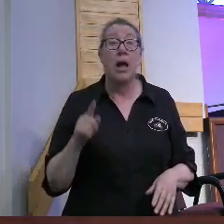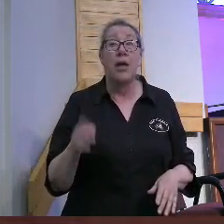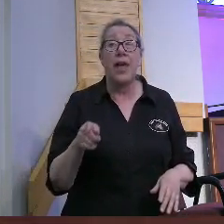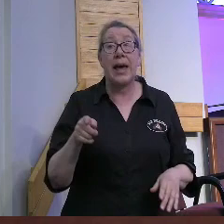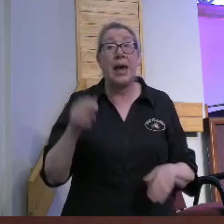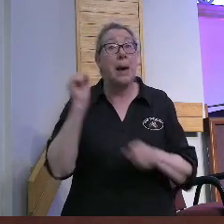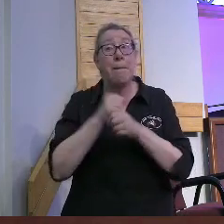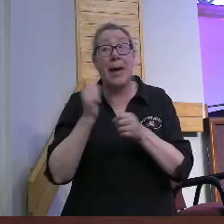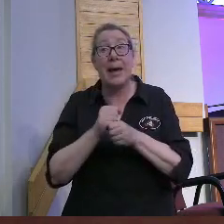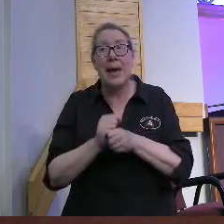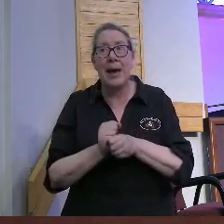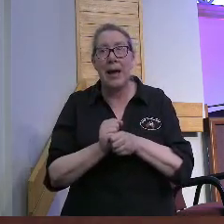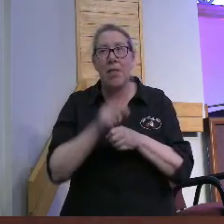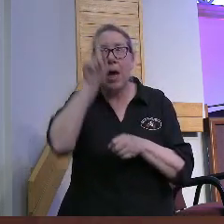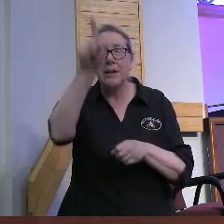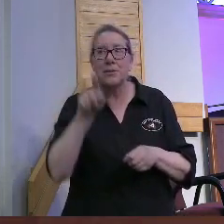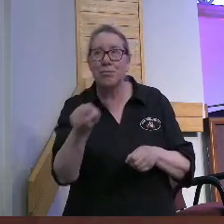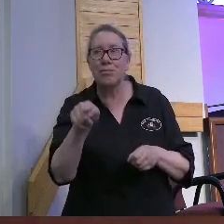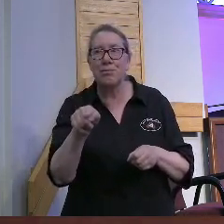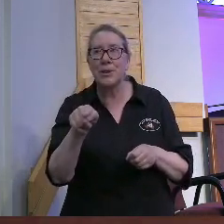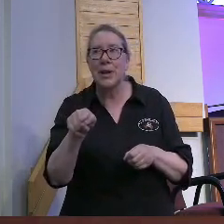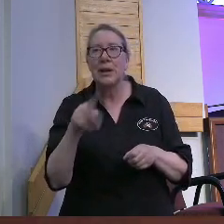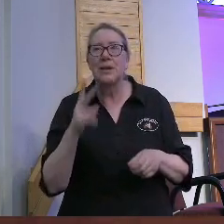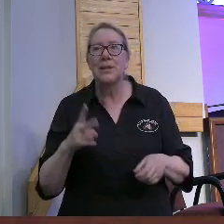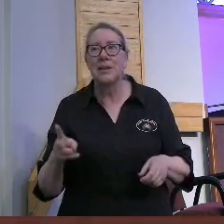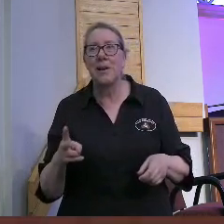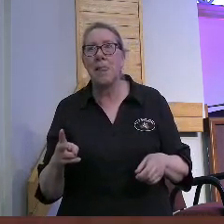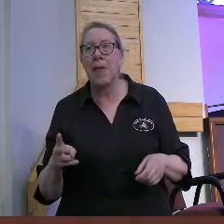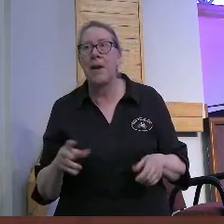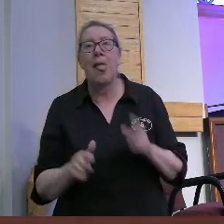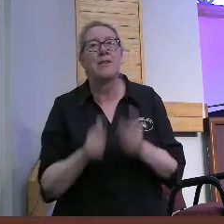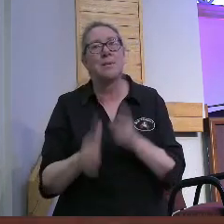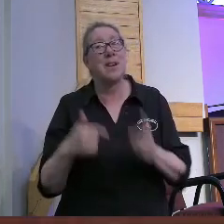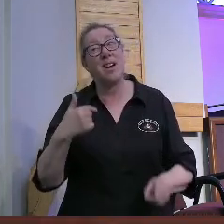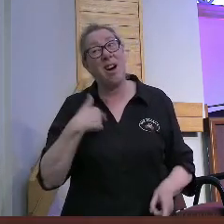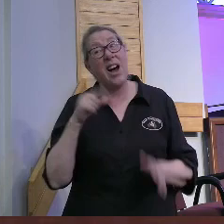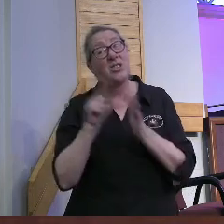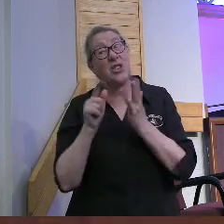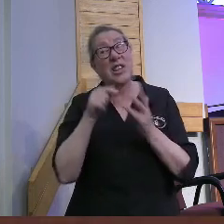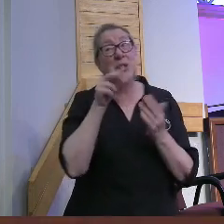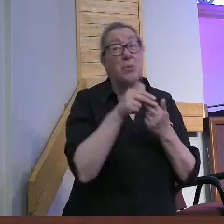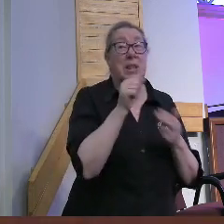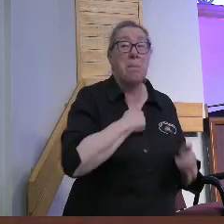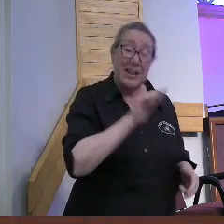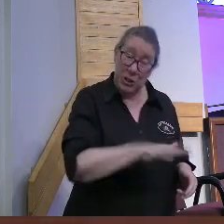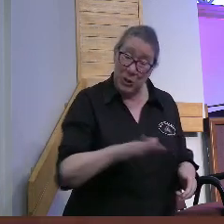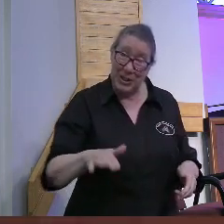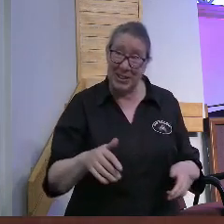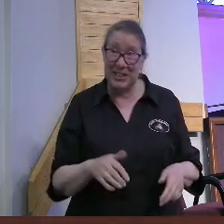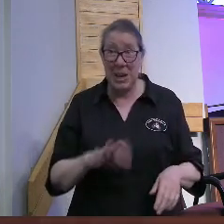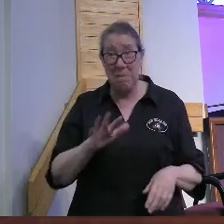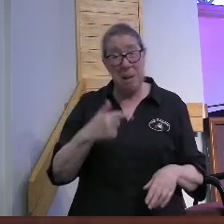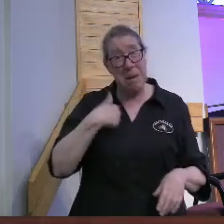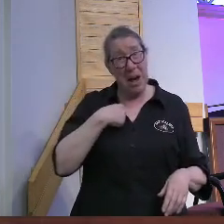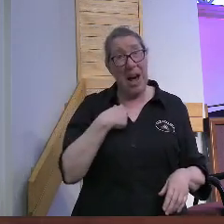they made the emphasis by repeating it. And sometimes I feel like I'm doing that with my kids. I feel like I'm a bit Jewish because I got to repeat